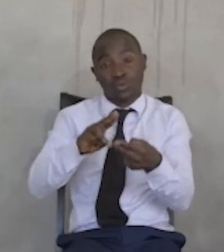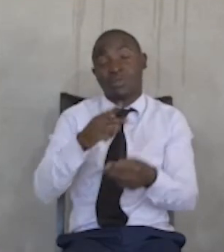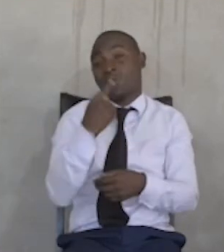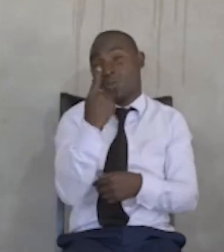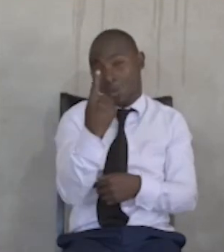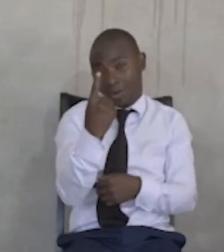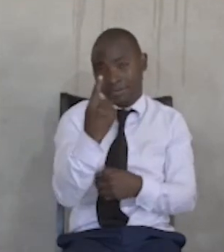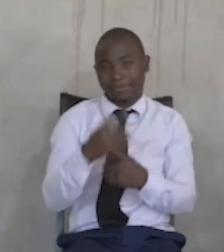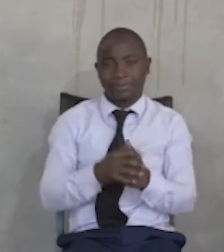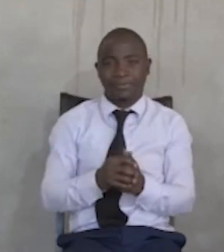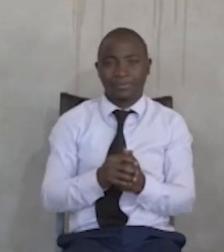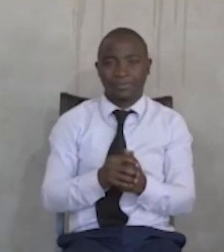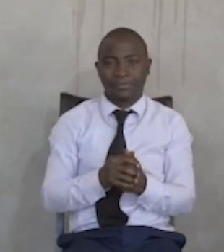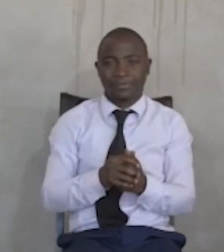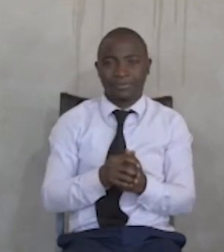through how